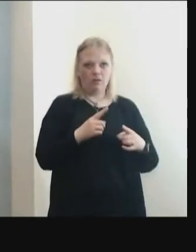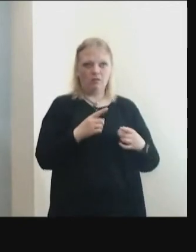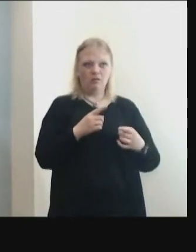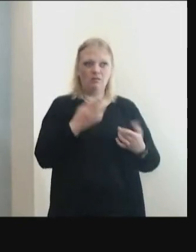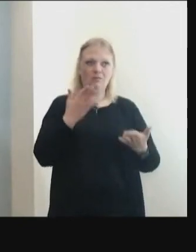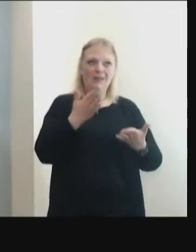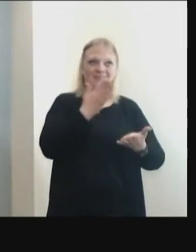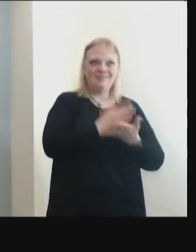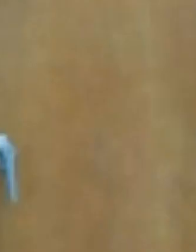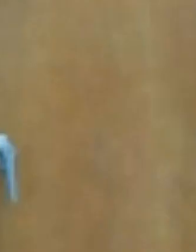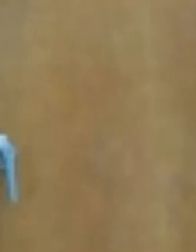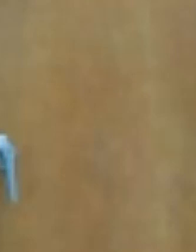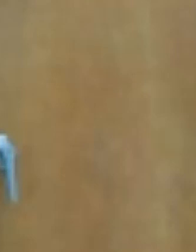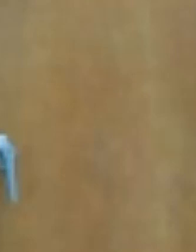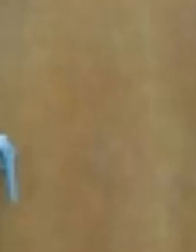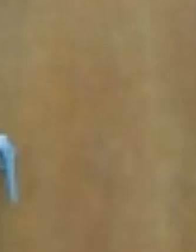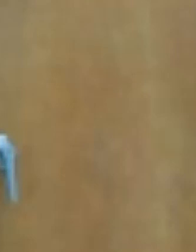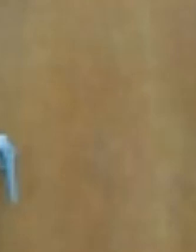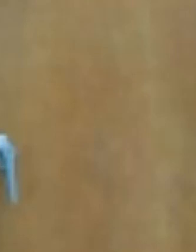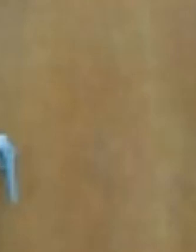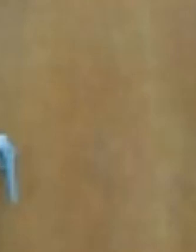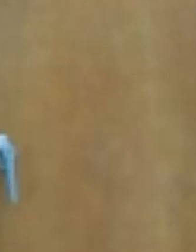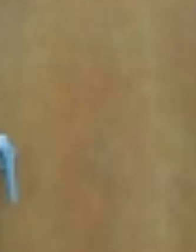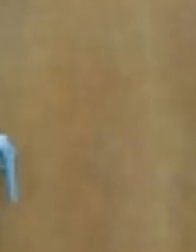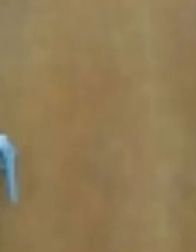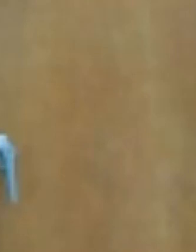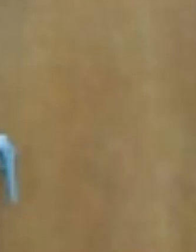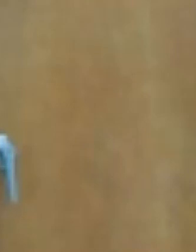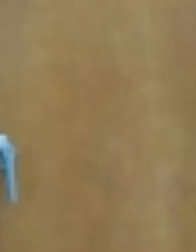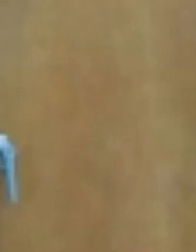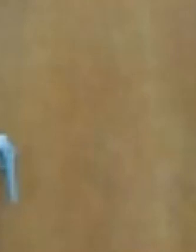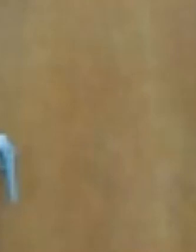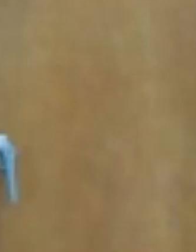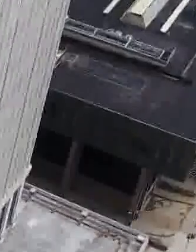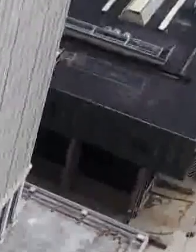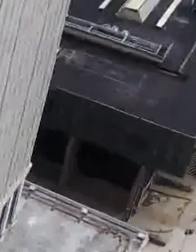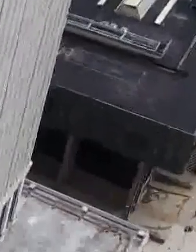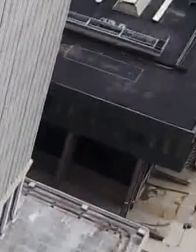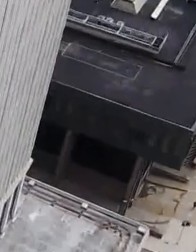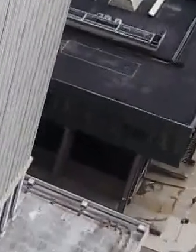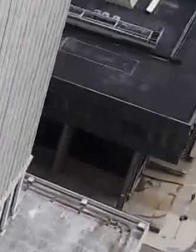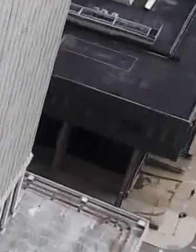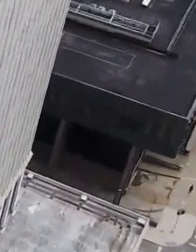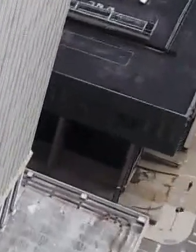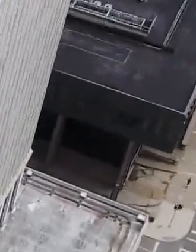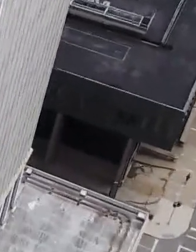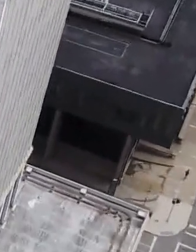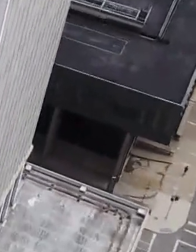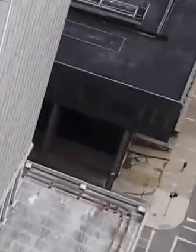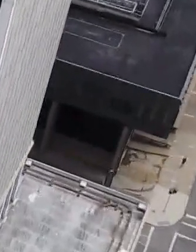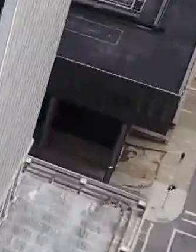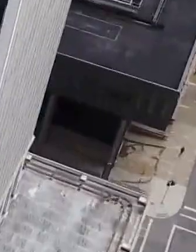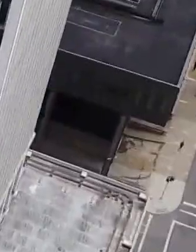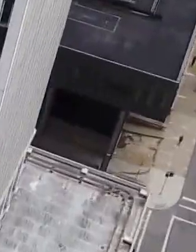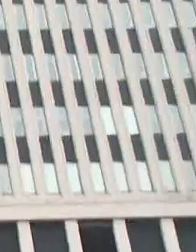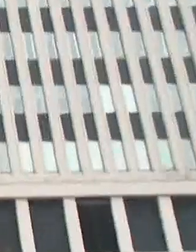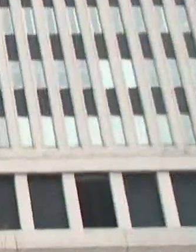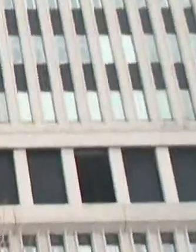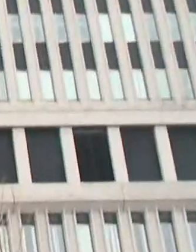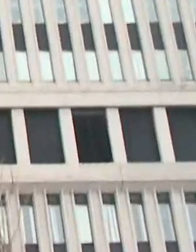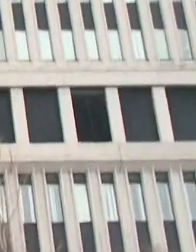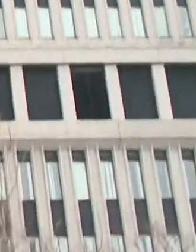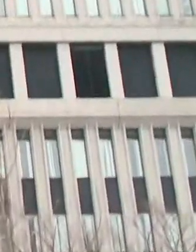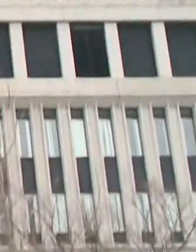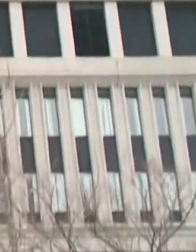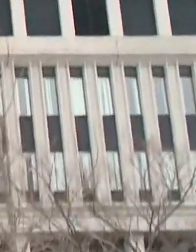it doesn't prevent COVID. Which is false. Section 4 wrestled their whole season with masks on. The health department's recommendation could change if